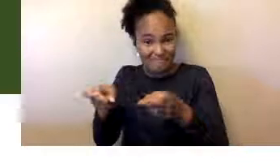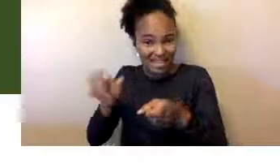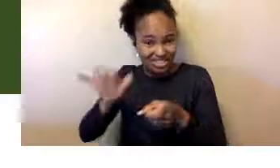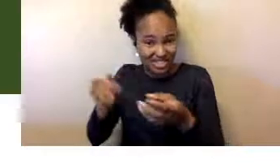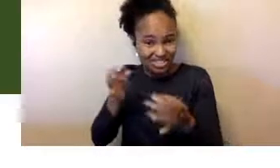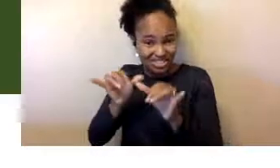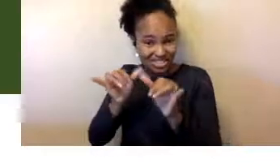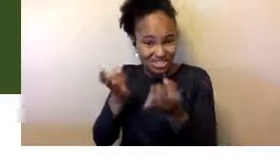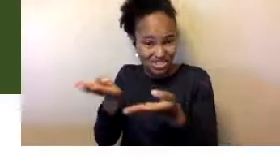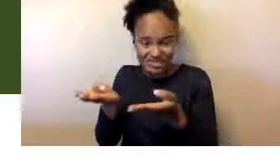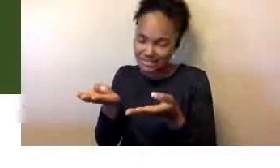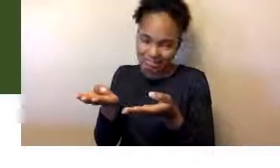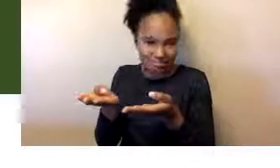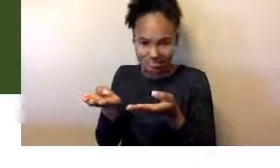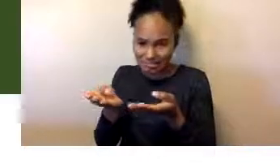issues.